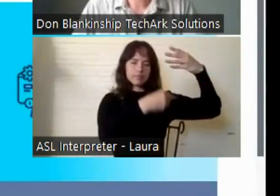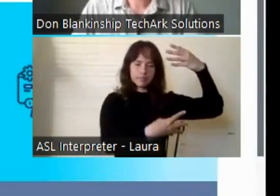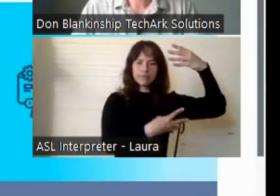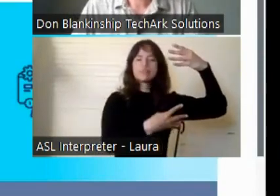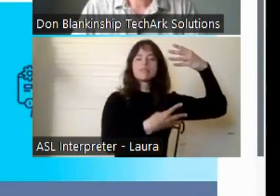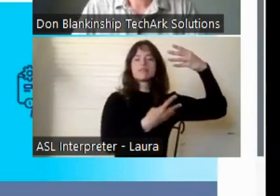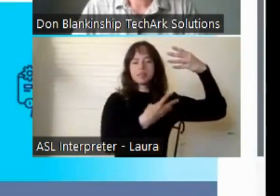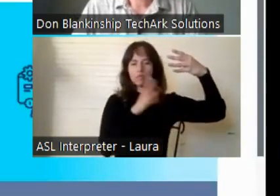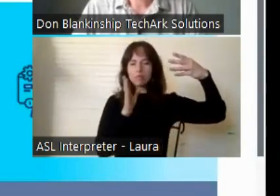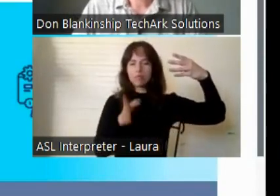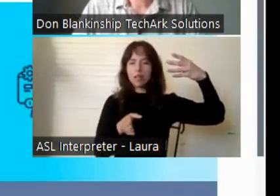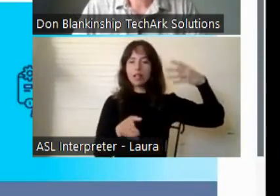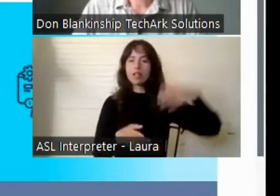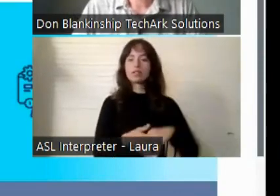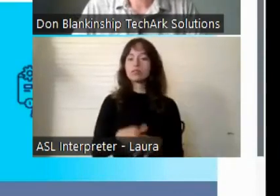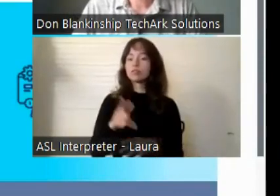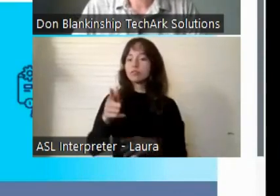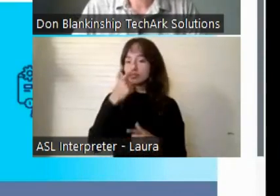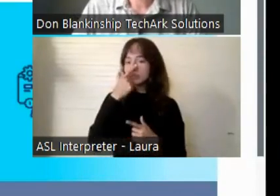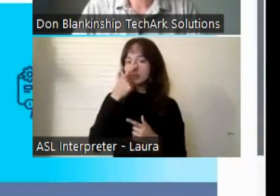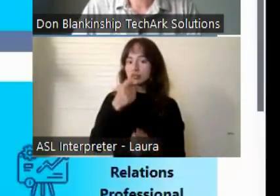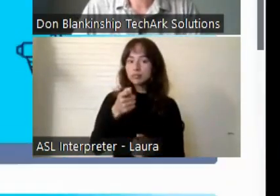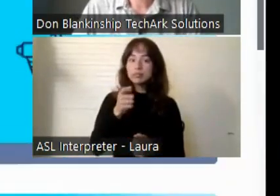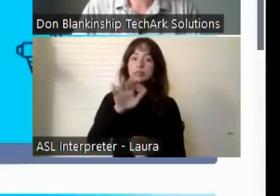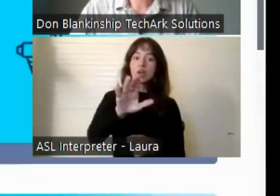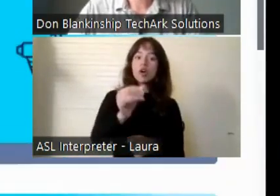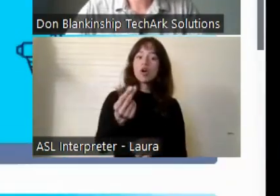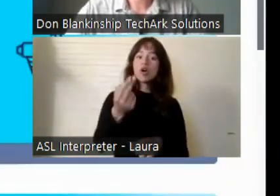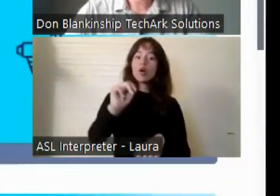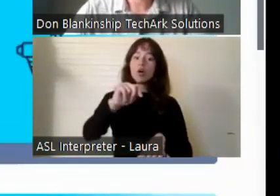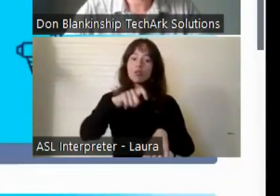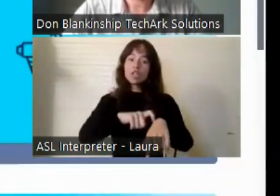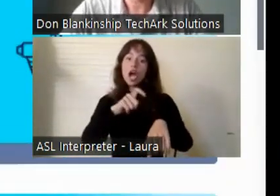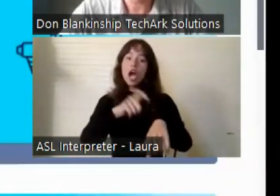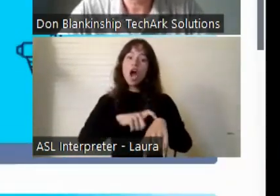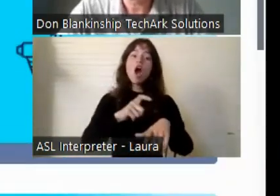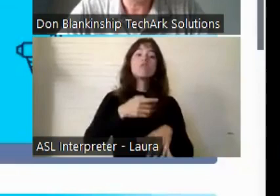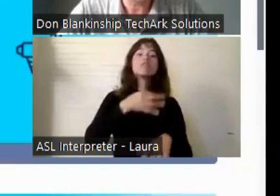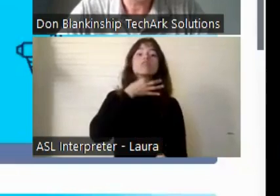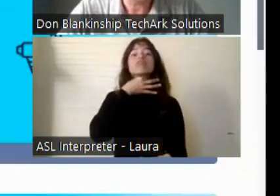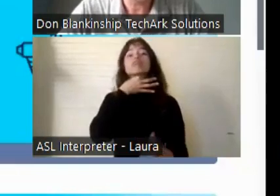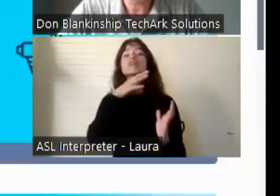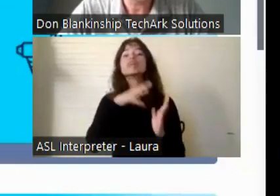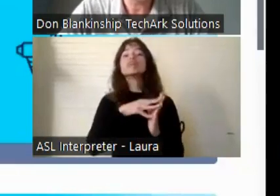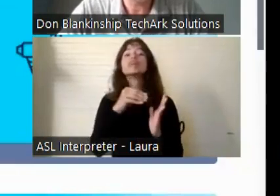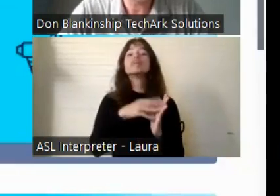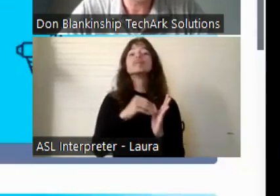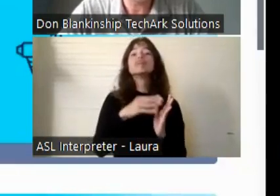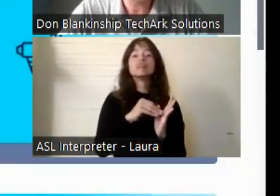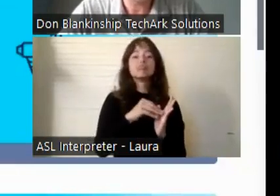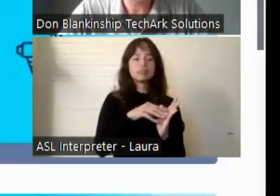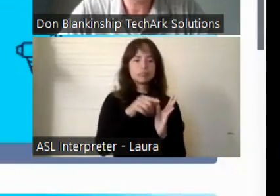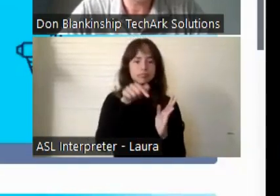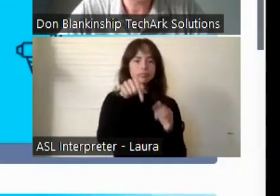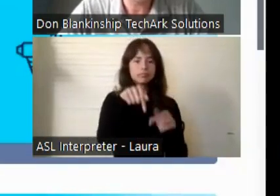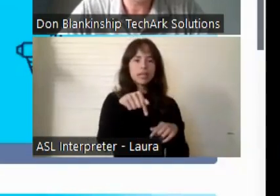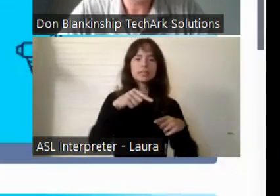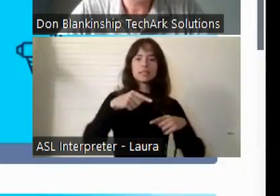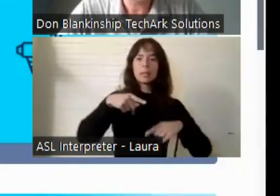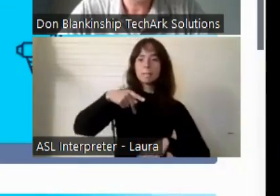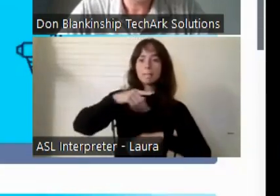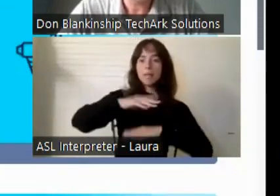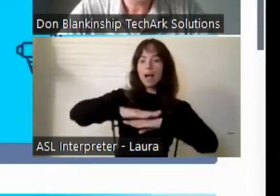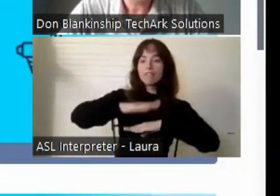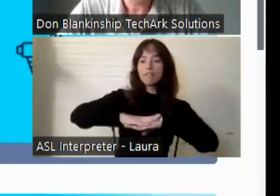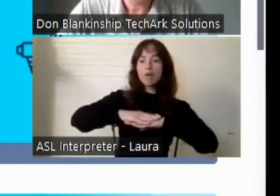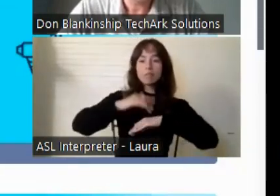own time, we are offering free access to this platform the remainder of this spring semester. All you need to do is meet with